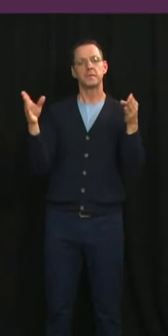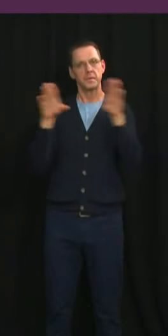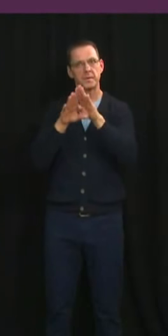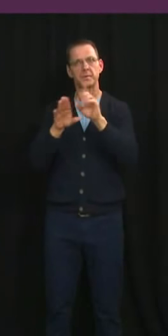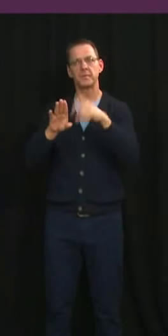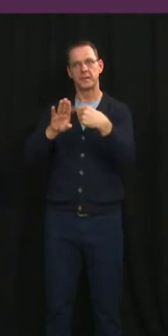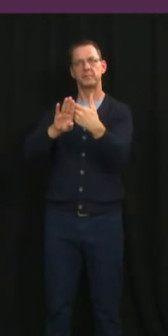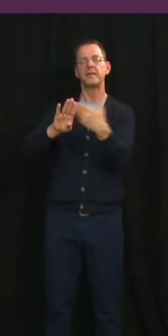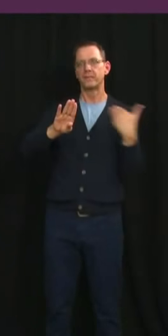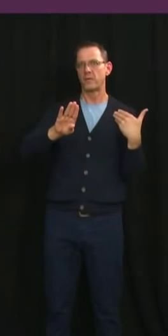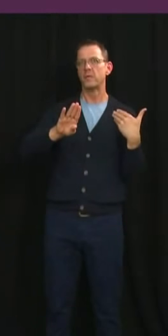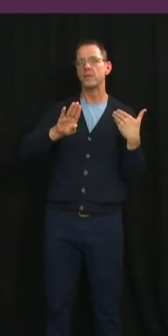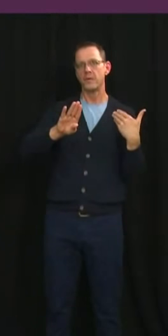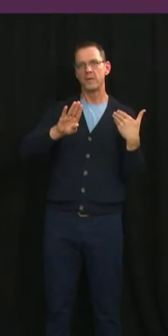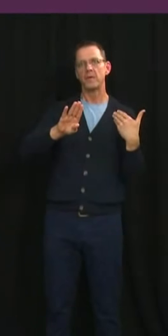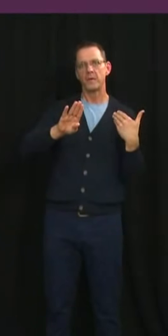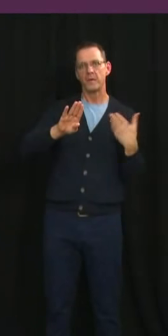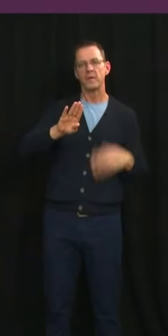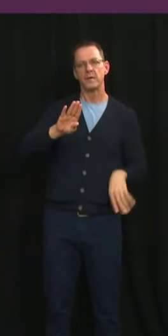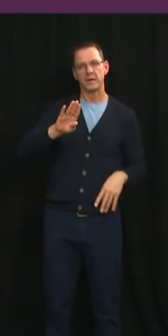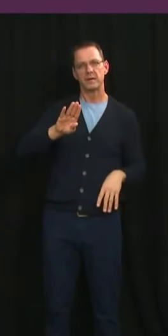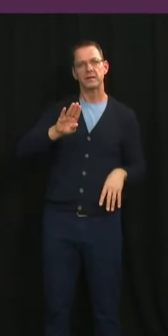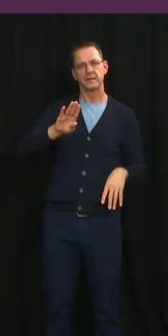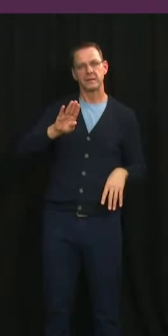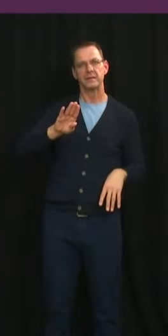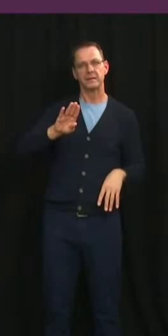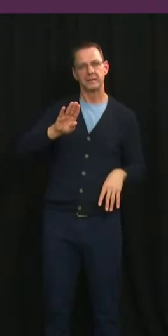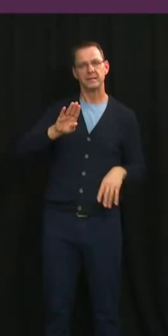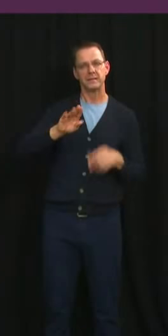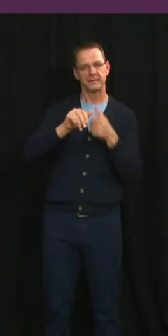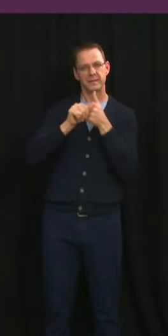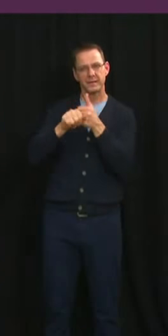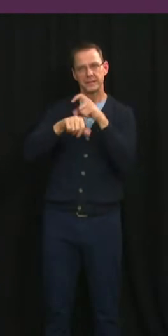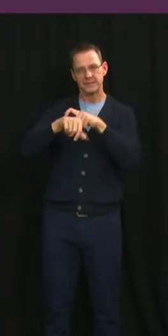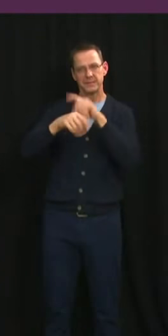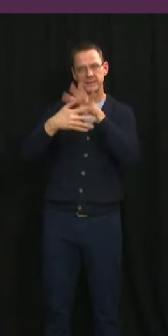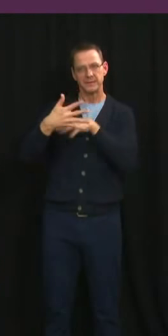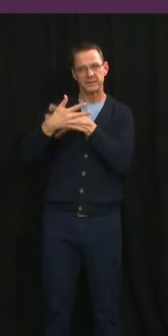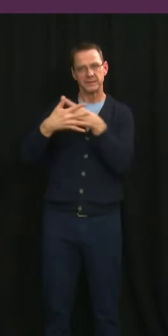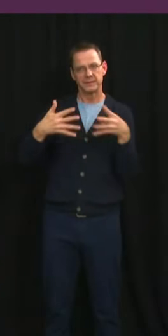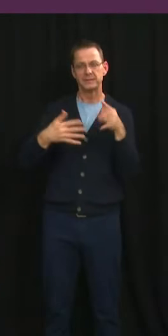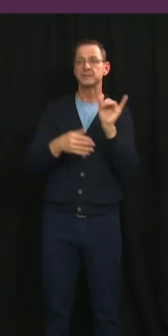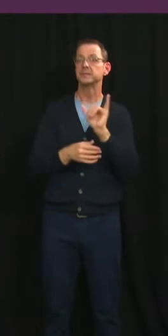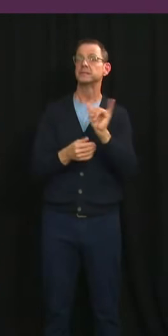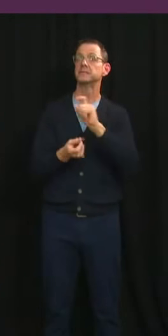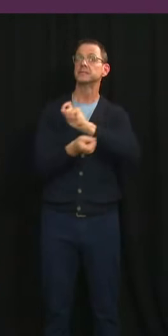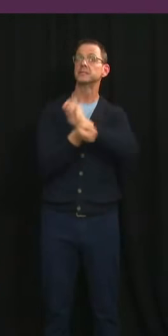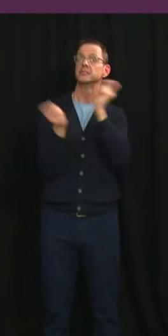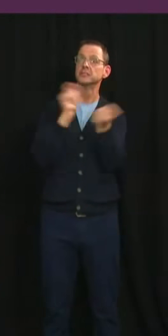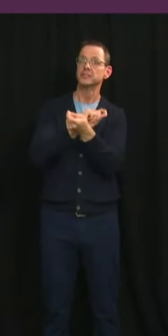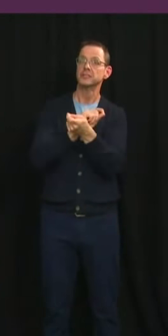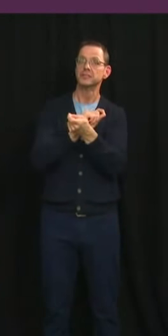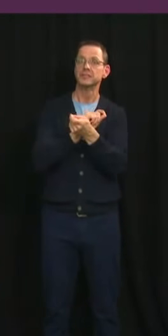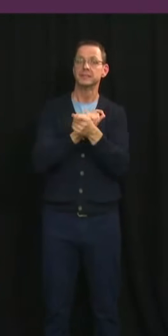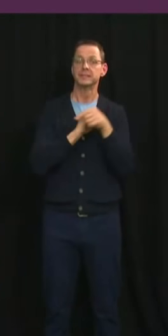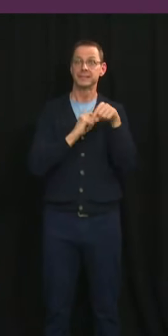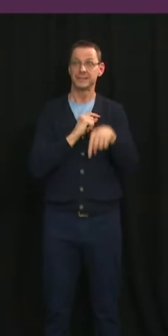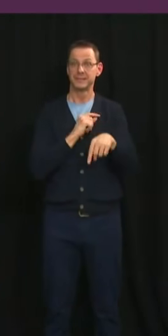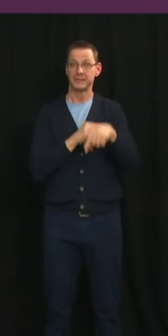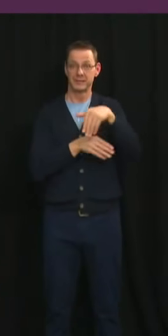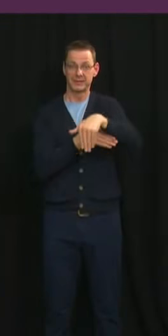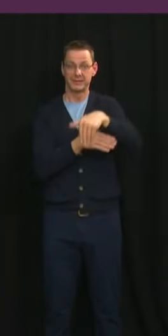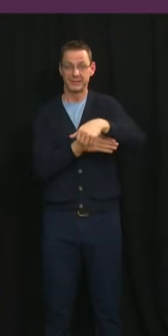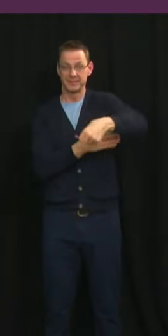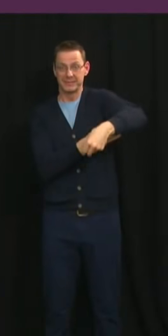midnight tonight. And that includes, first, we are updating the rules on indoor fitness. So starting tomorrow, the only